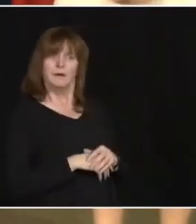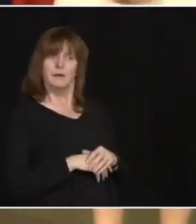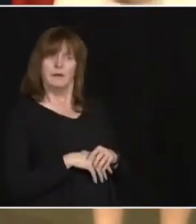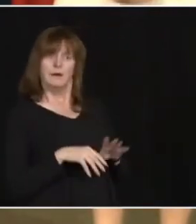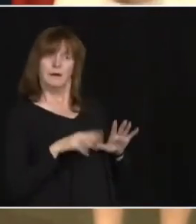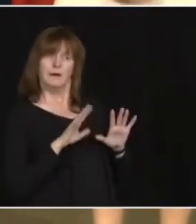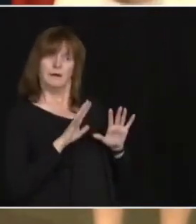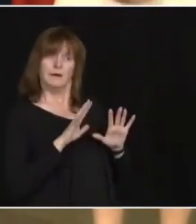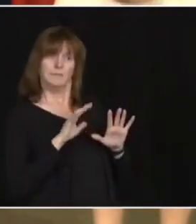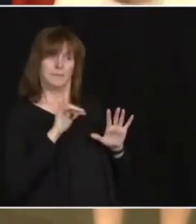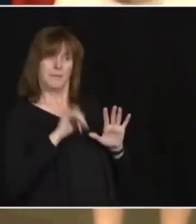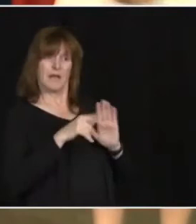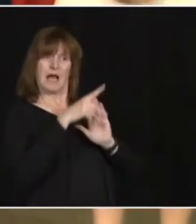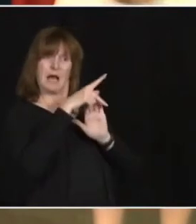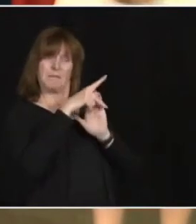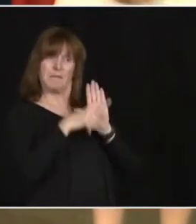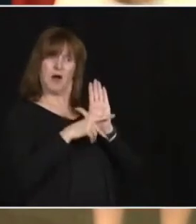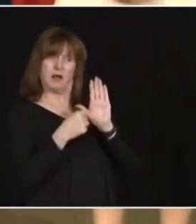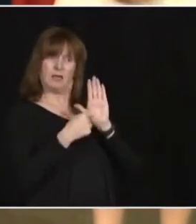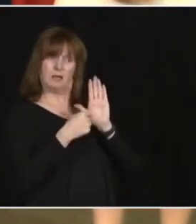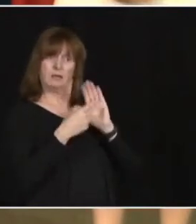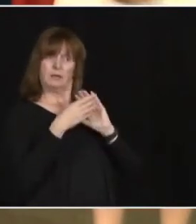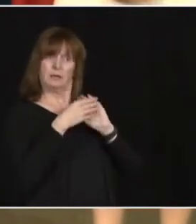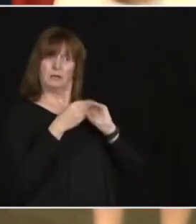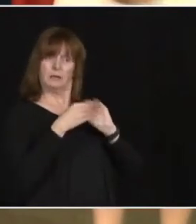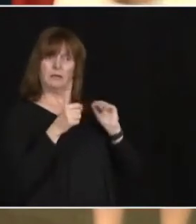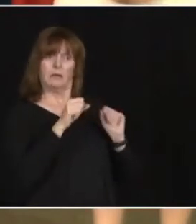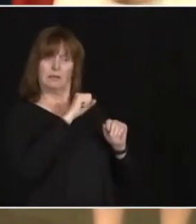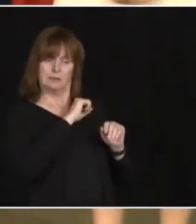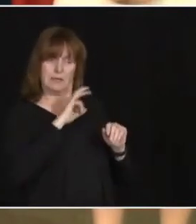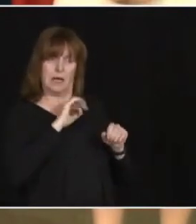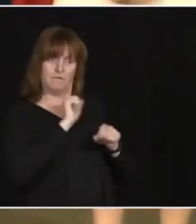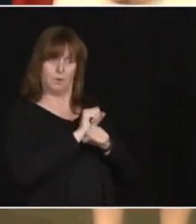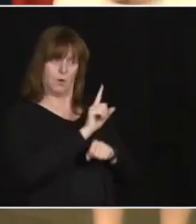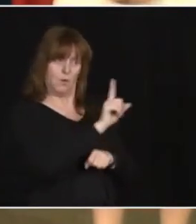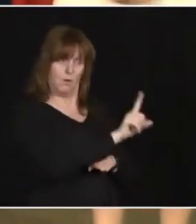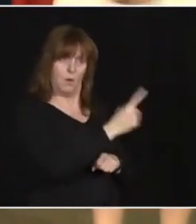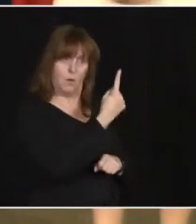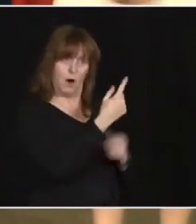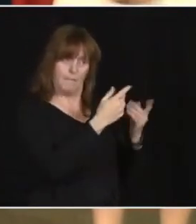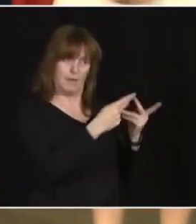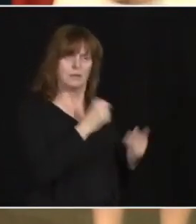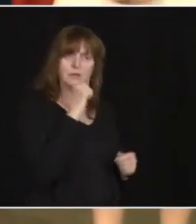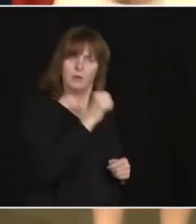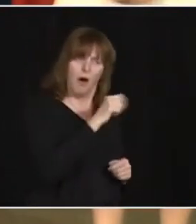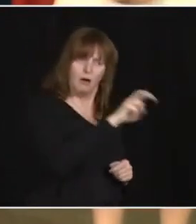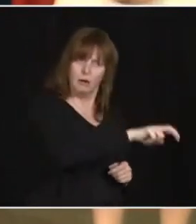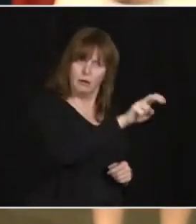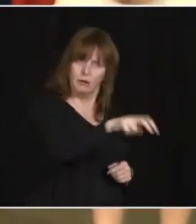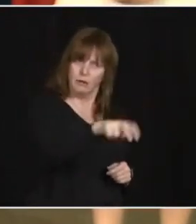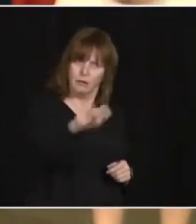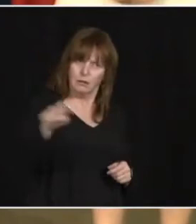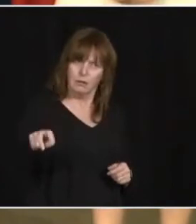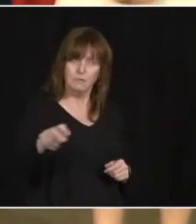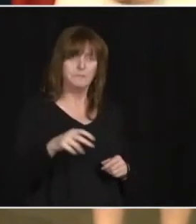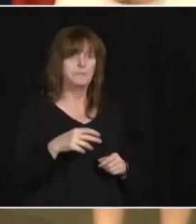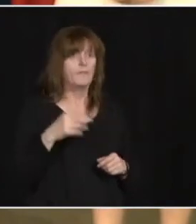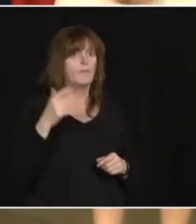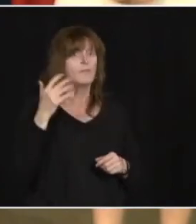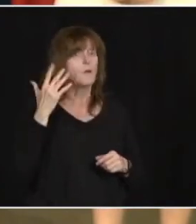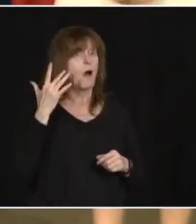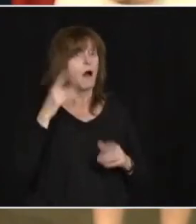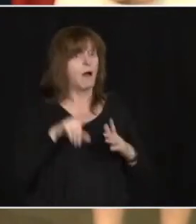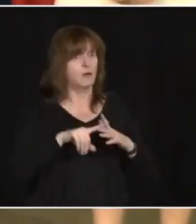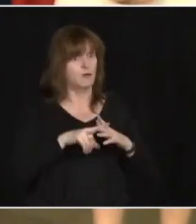at only one home, that gradual time over a span of a week was to allow the homes to